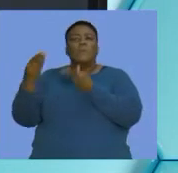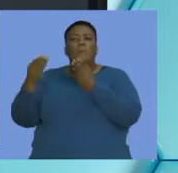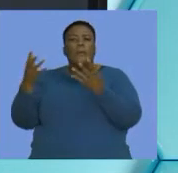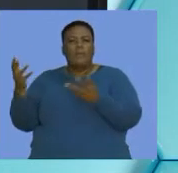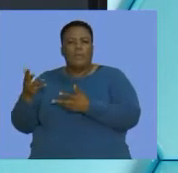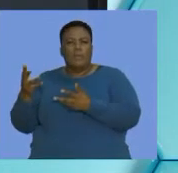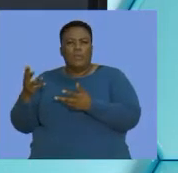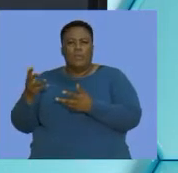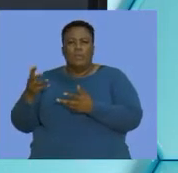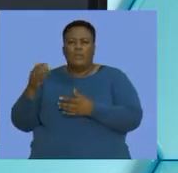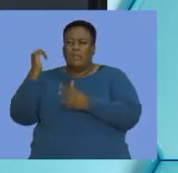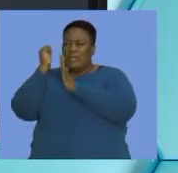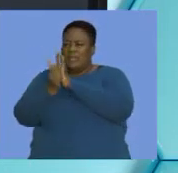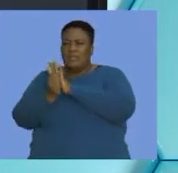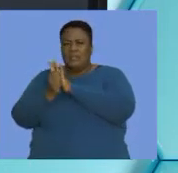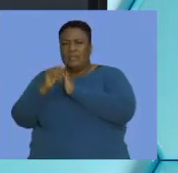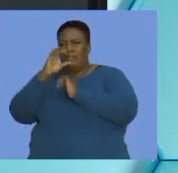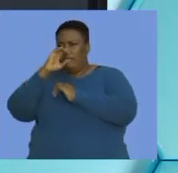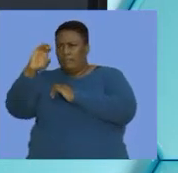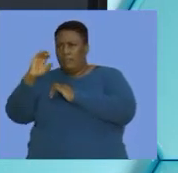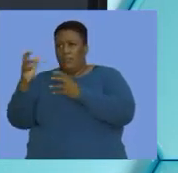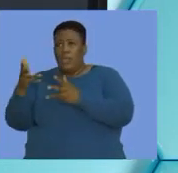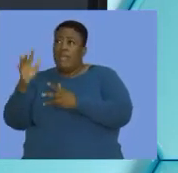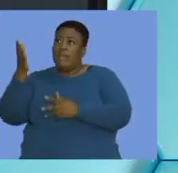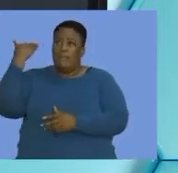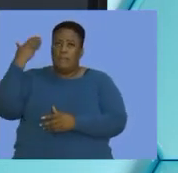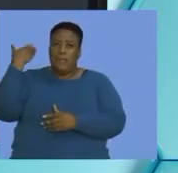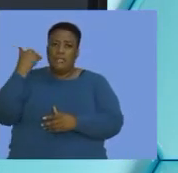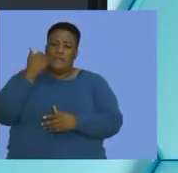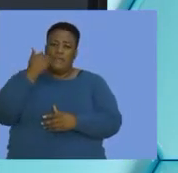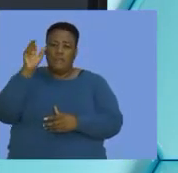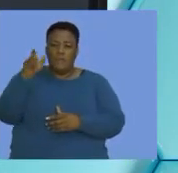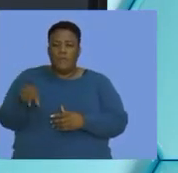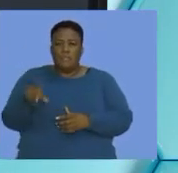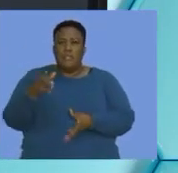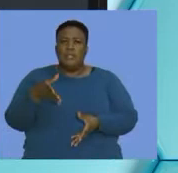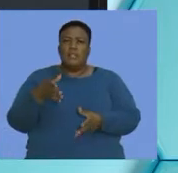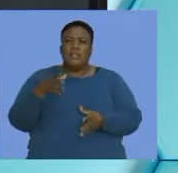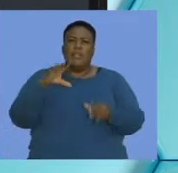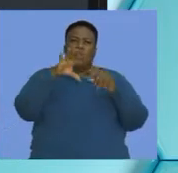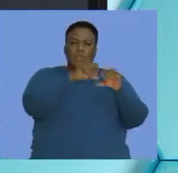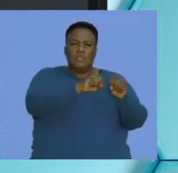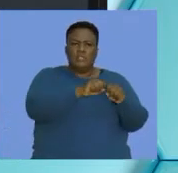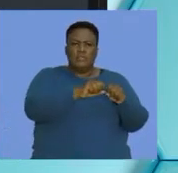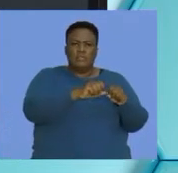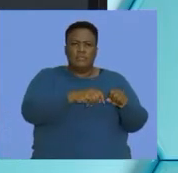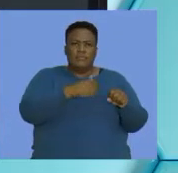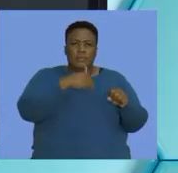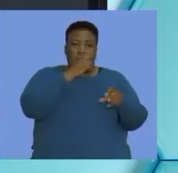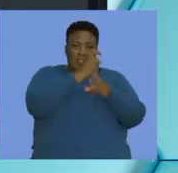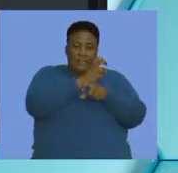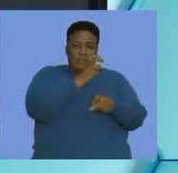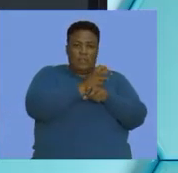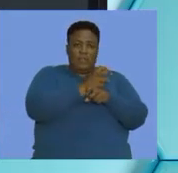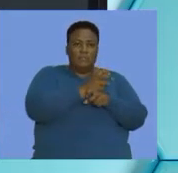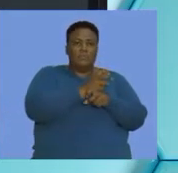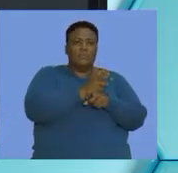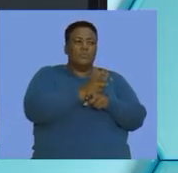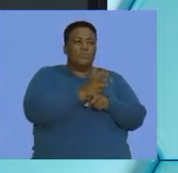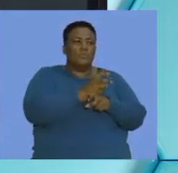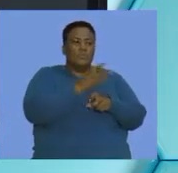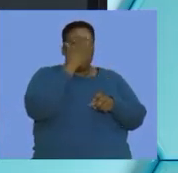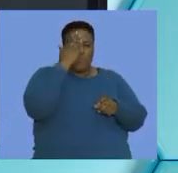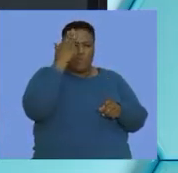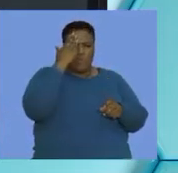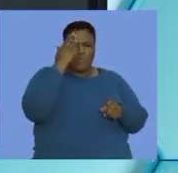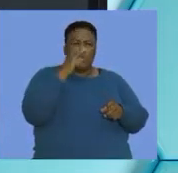been poached. So in the past, when a poacher was caught with a horn, it was very difficult for us to understand which rhino that